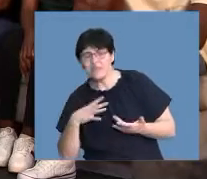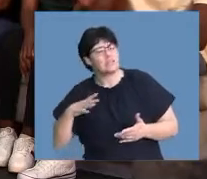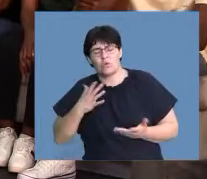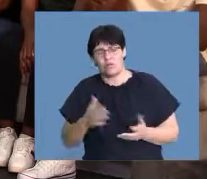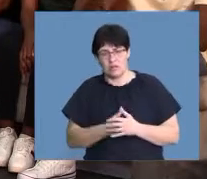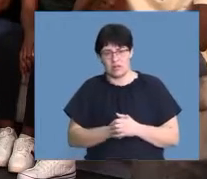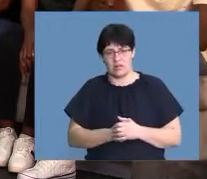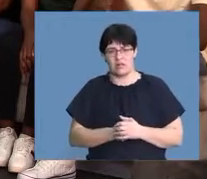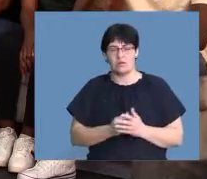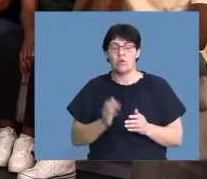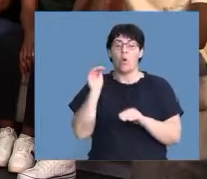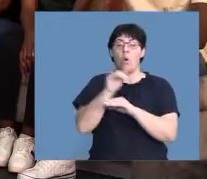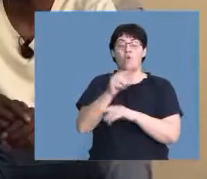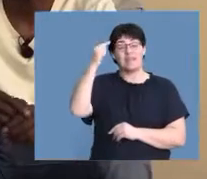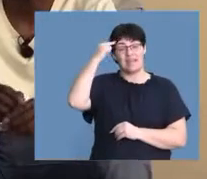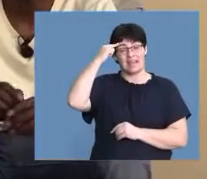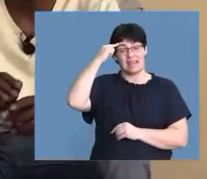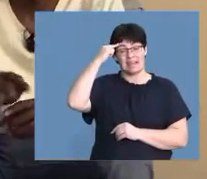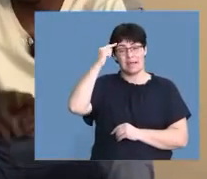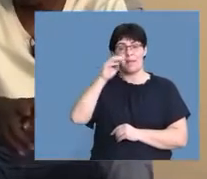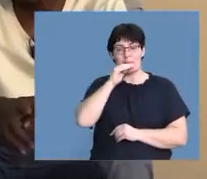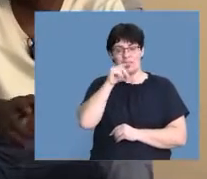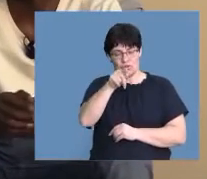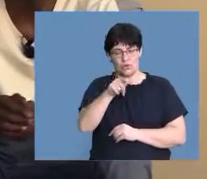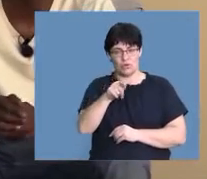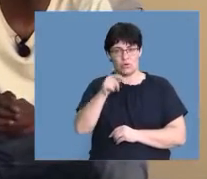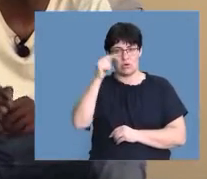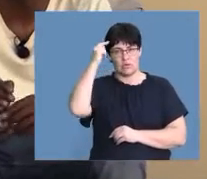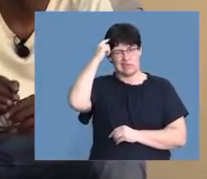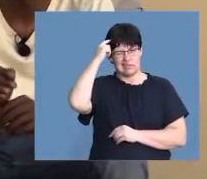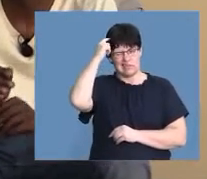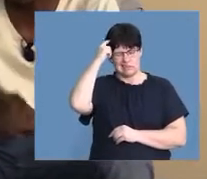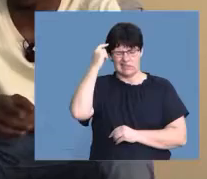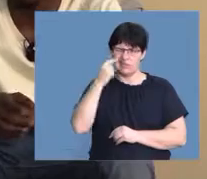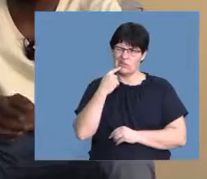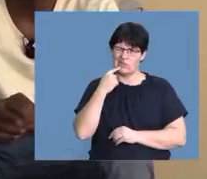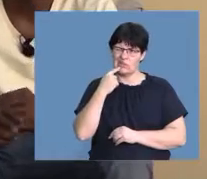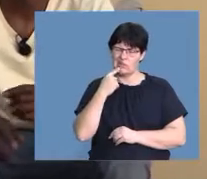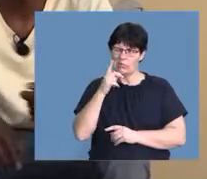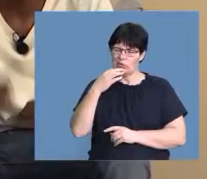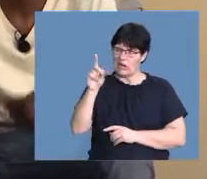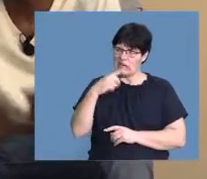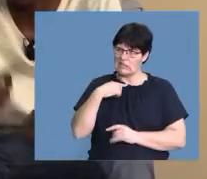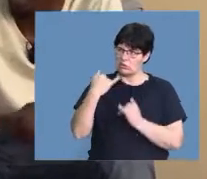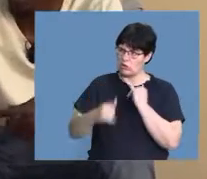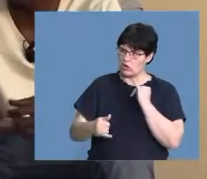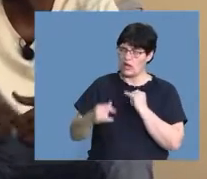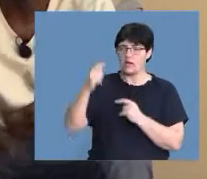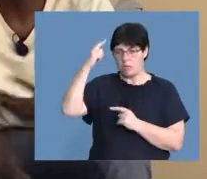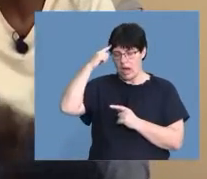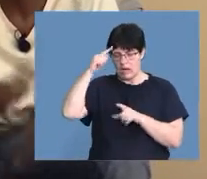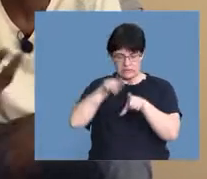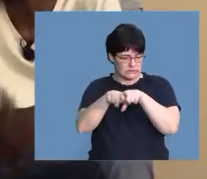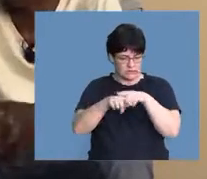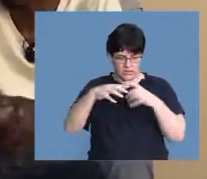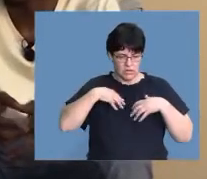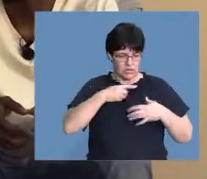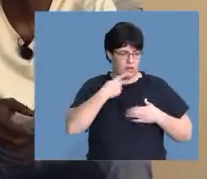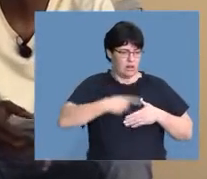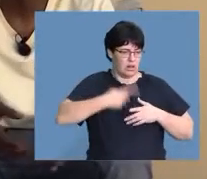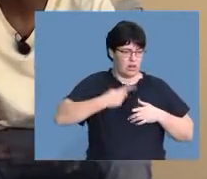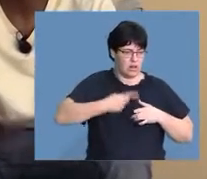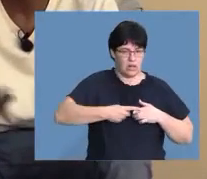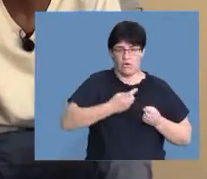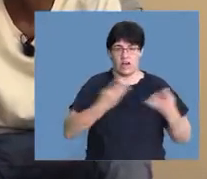think overthinking, that's where you hit the edge, because when you overthink, your mind is racing, your heart is